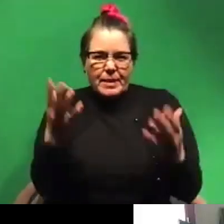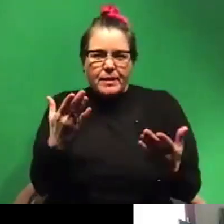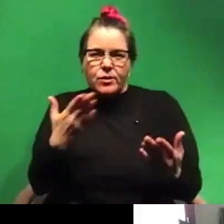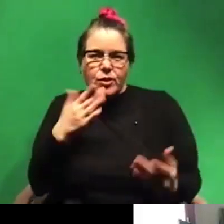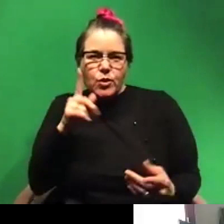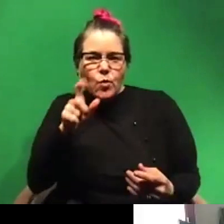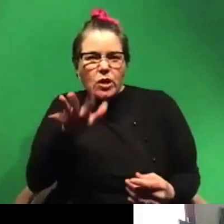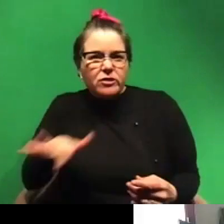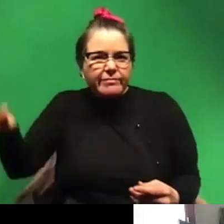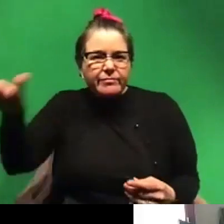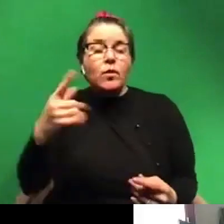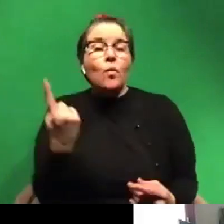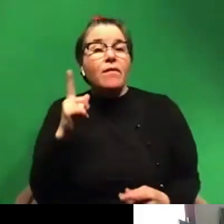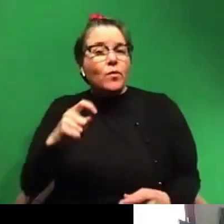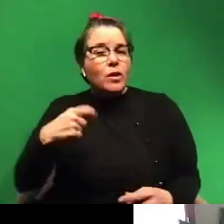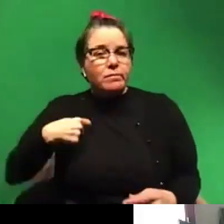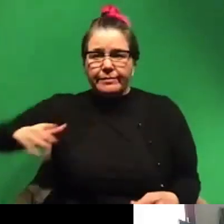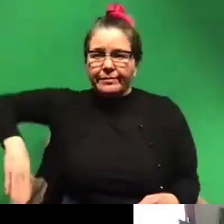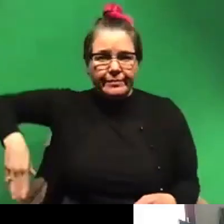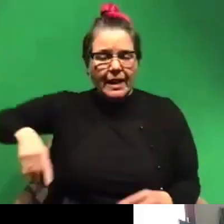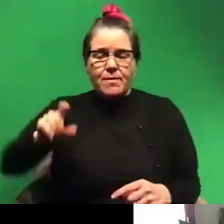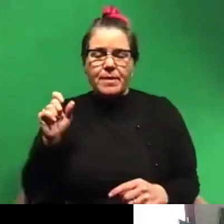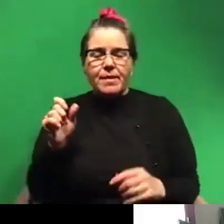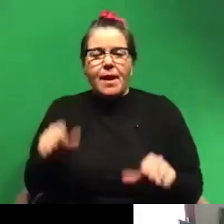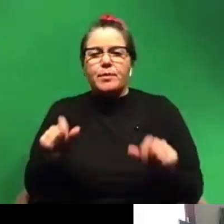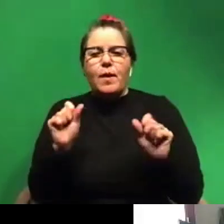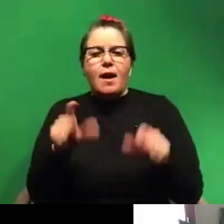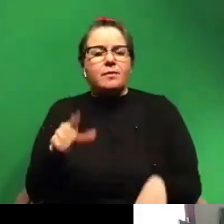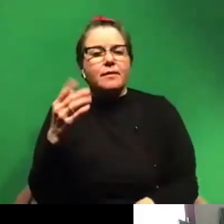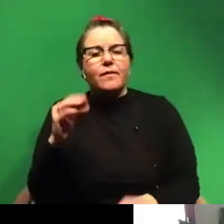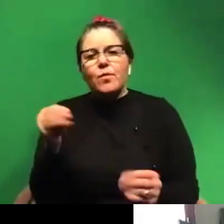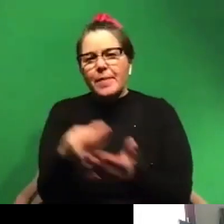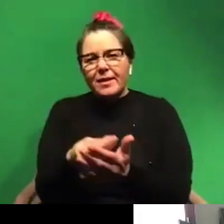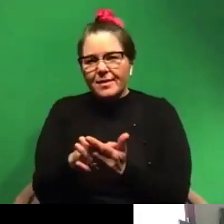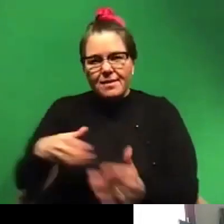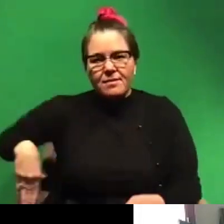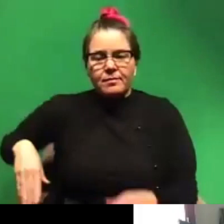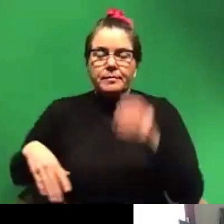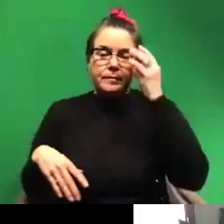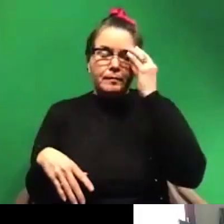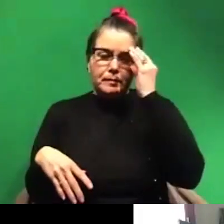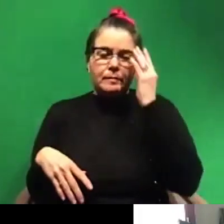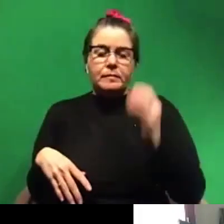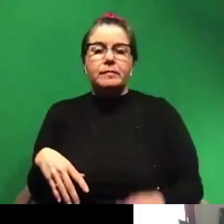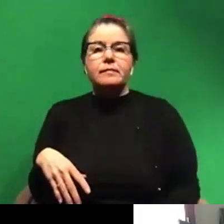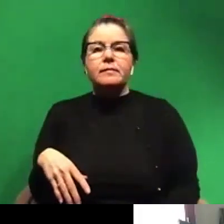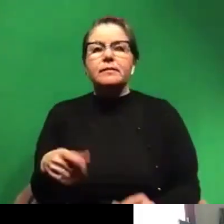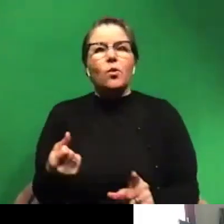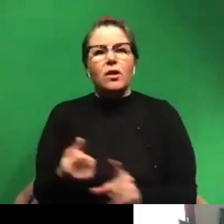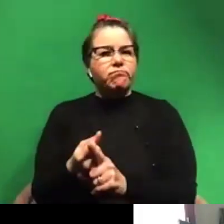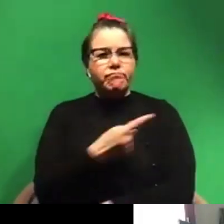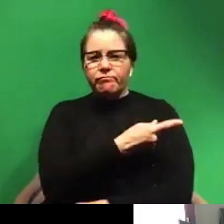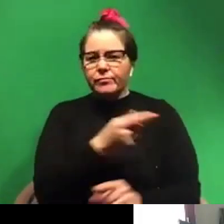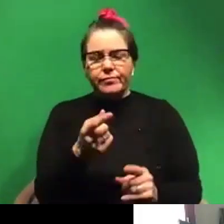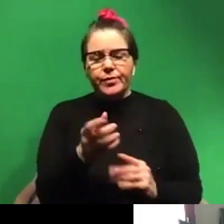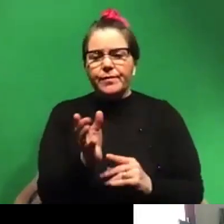One of the questions I haven't been able to ask yet because I haven't gotten the funding for it is something completely unrelated to fish.